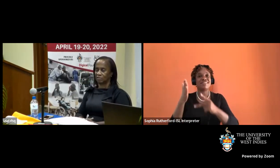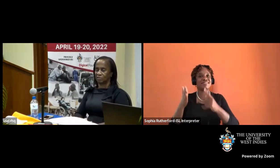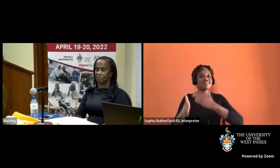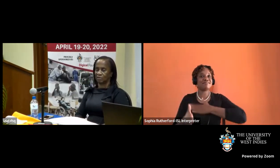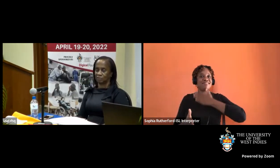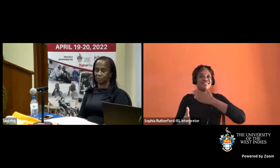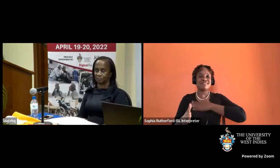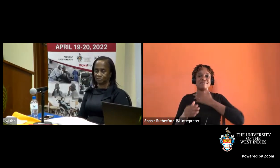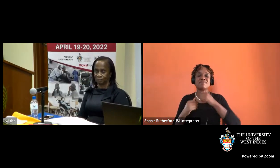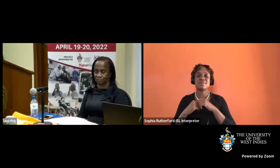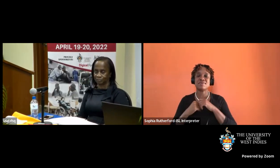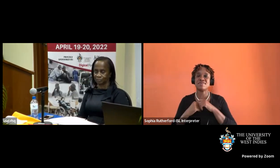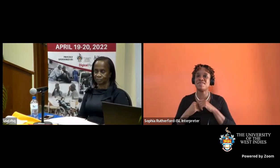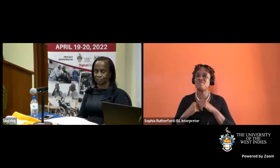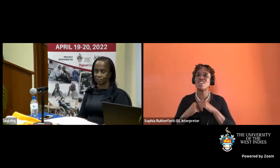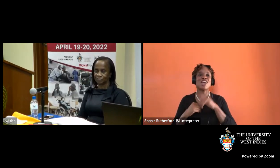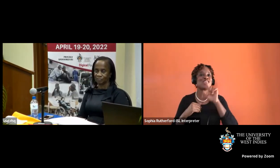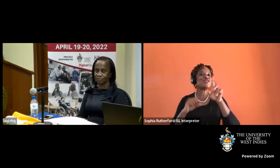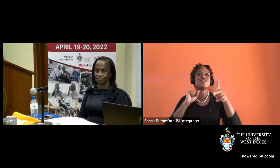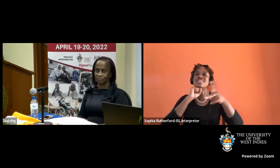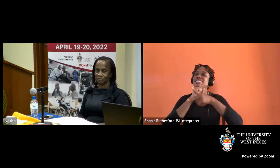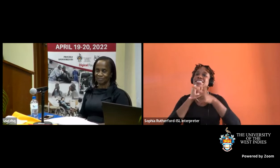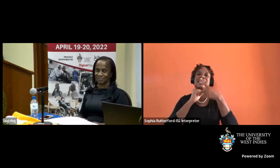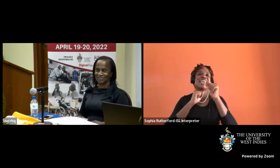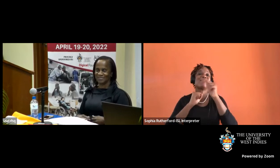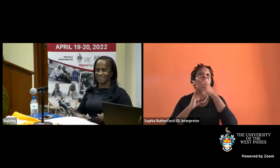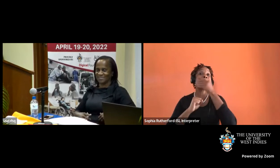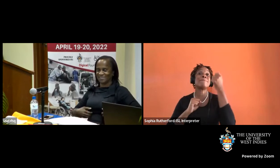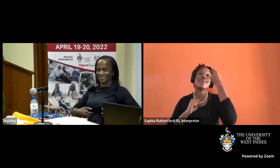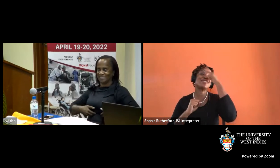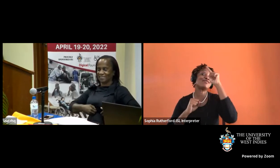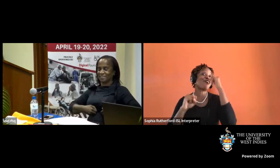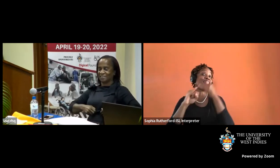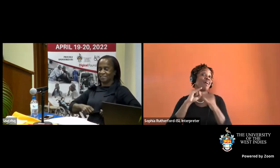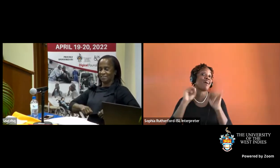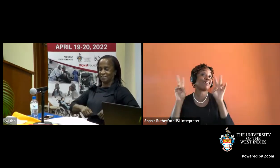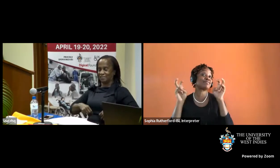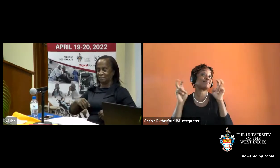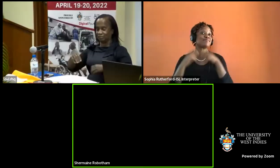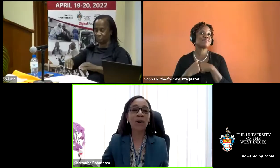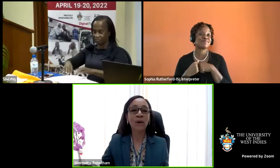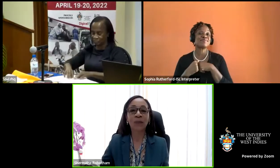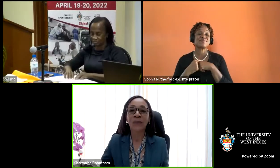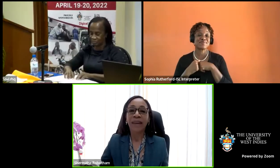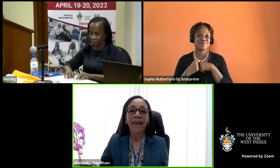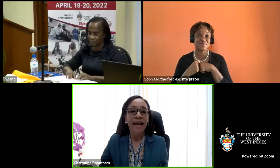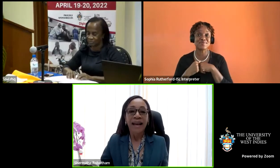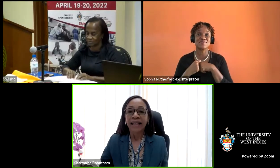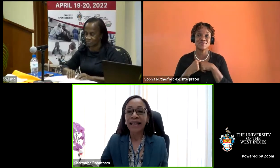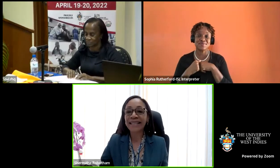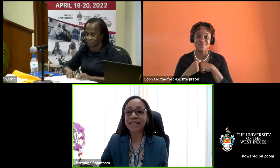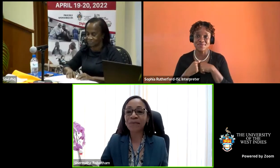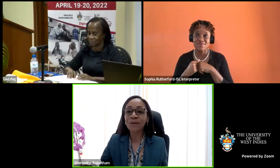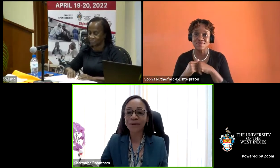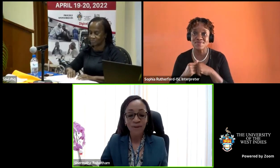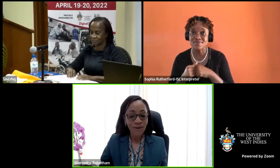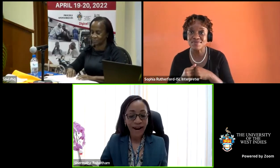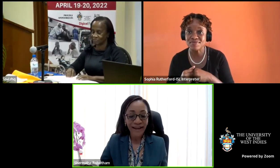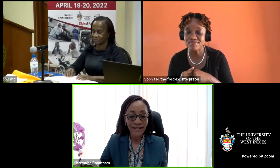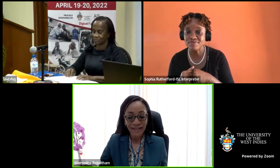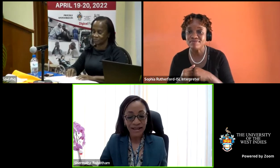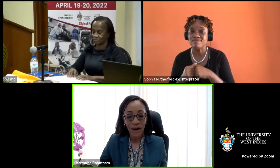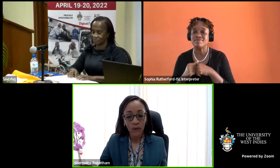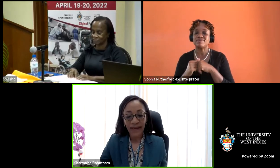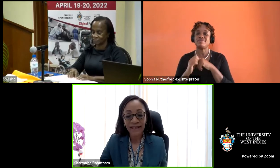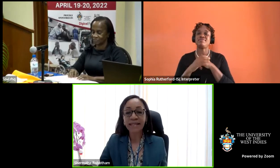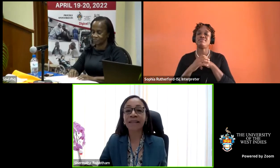we have saved the best for last, one would say. And so let us move